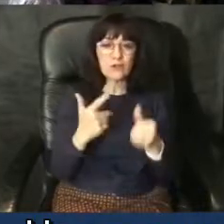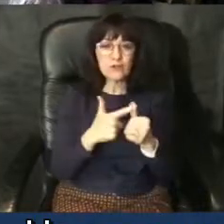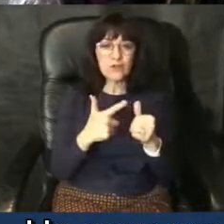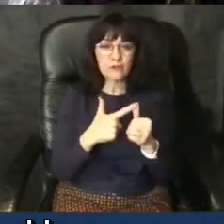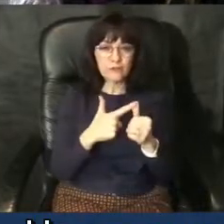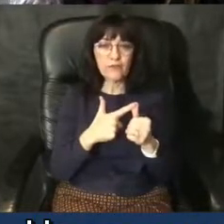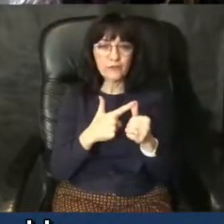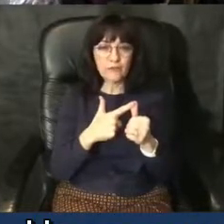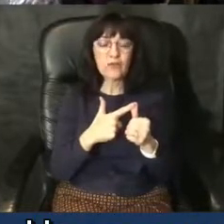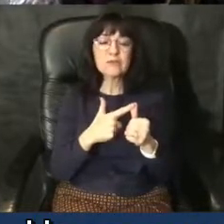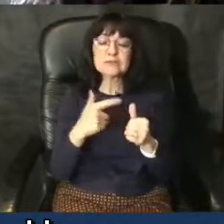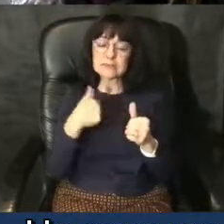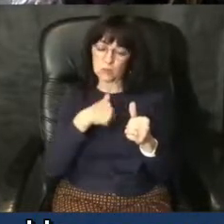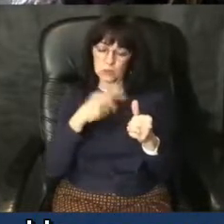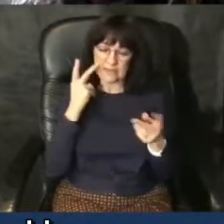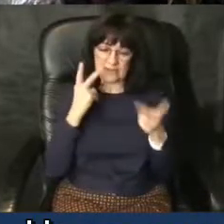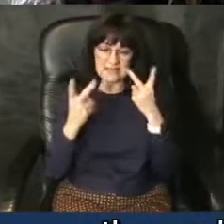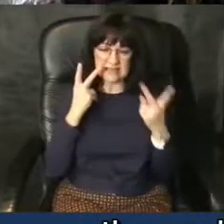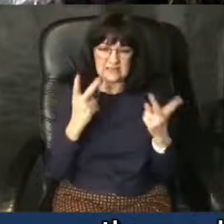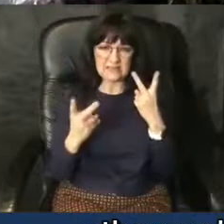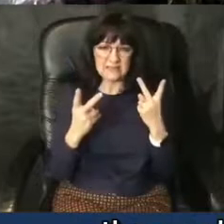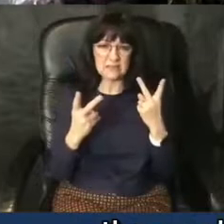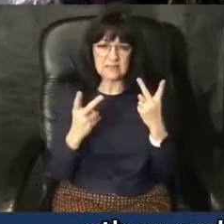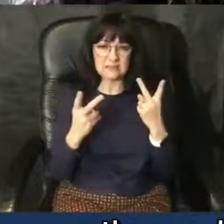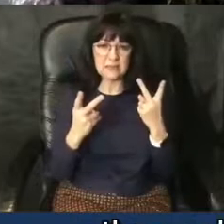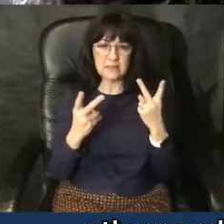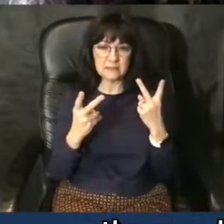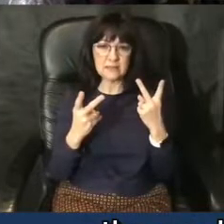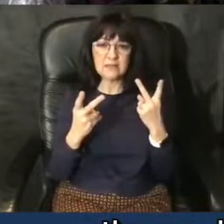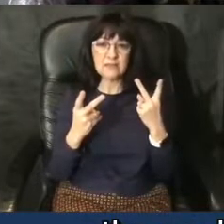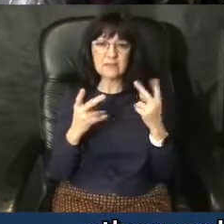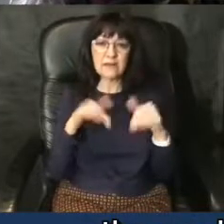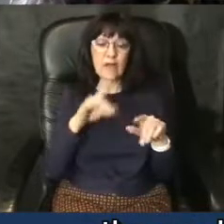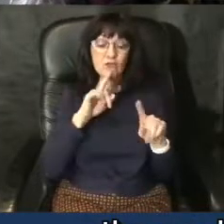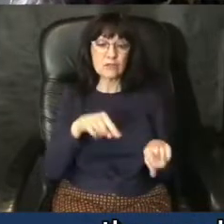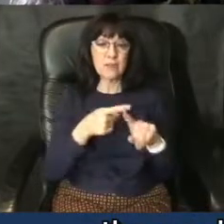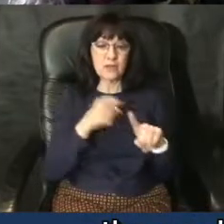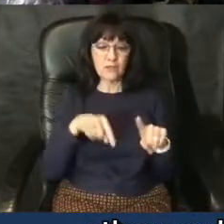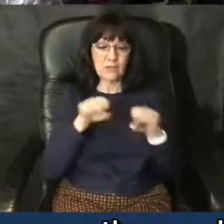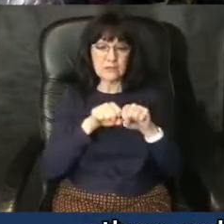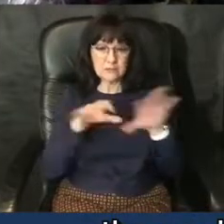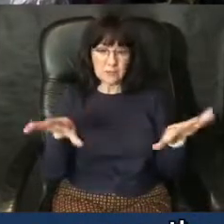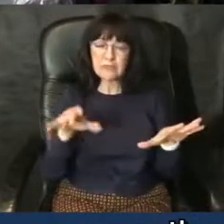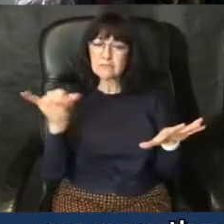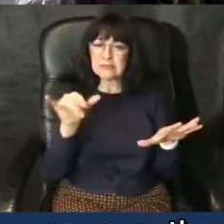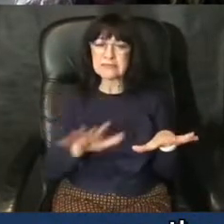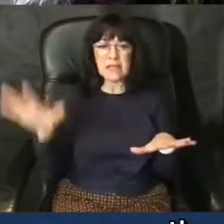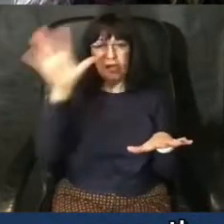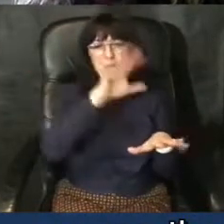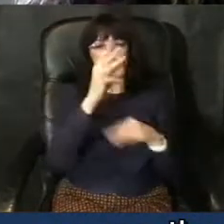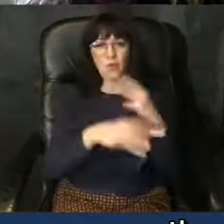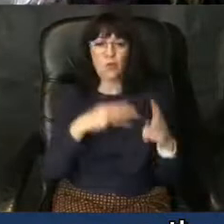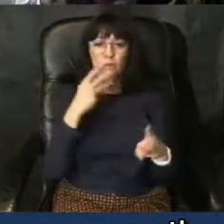massive response to this pandemic and other epidemics across the country and the world. Why don't we see the